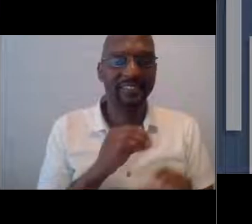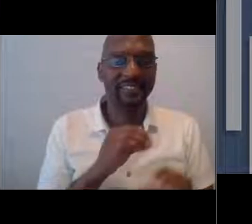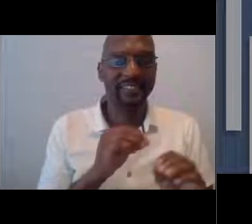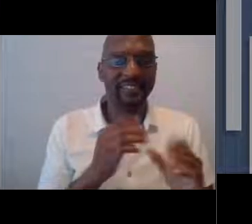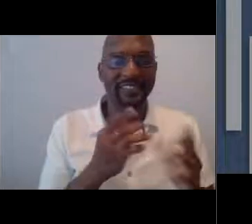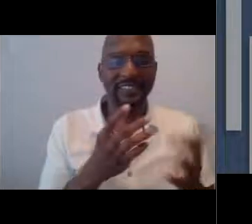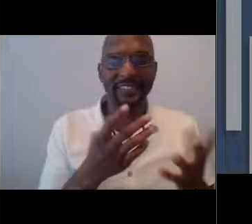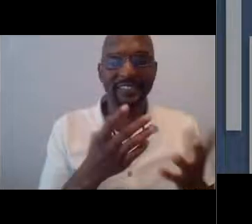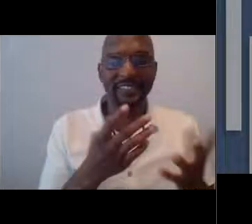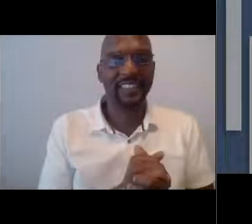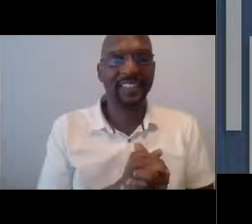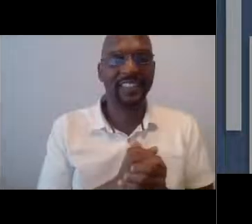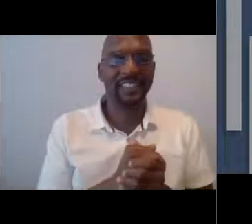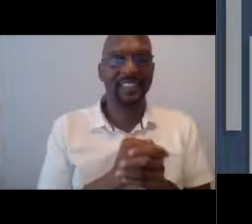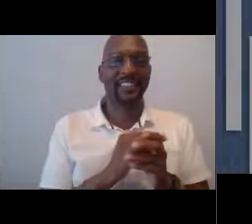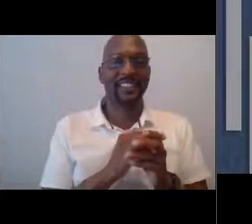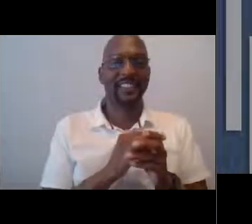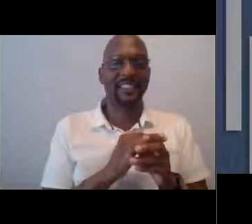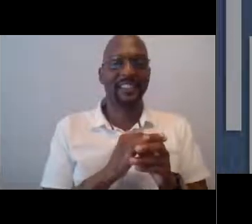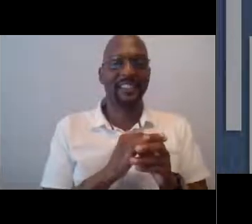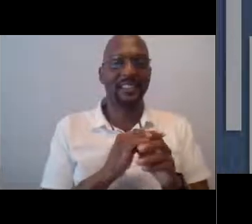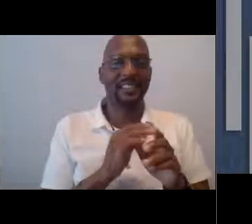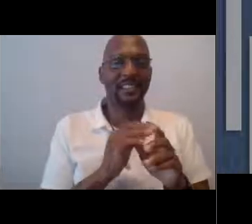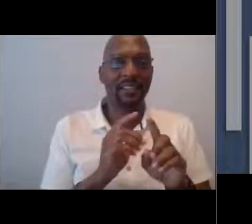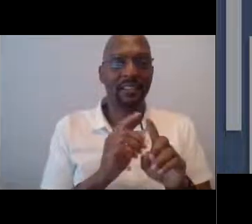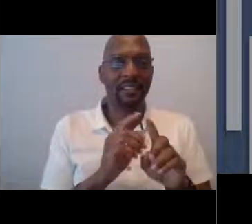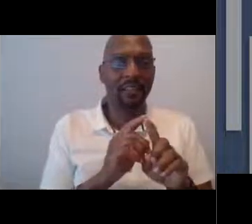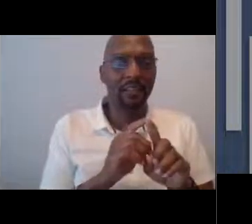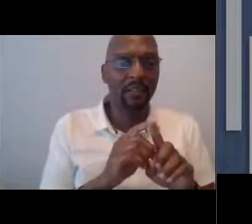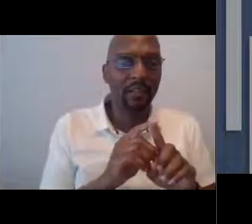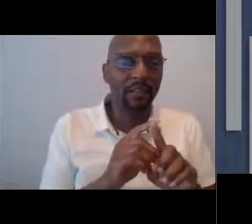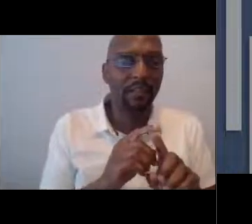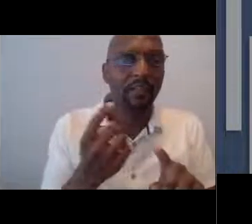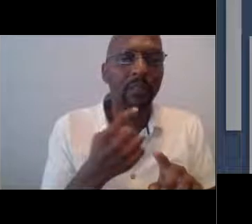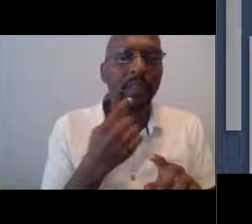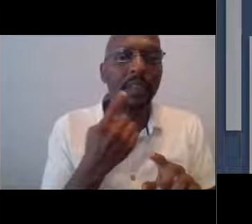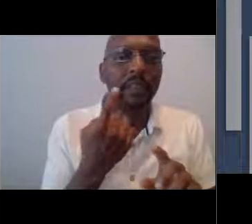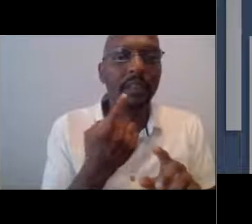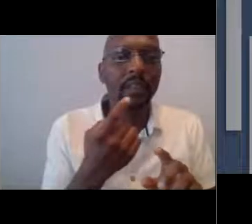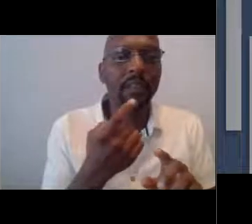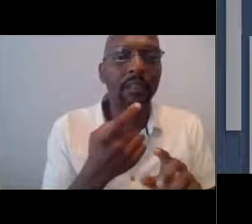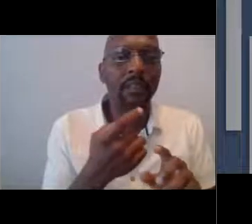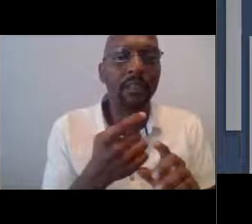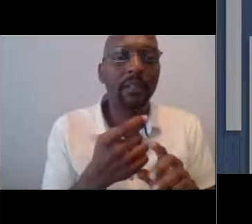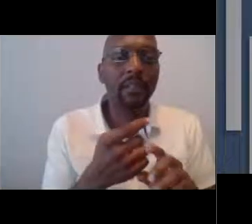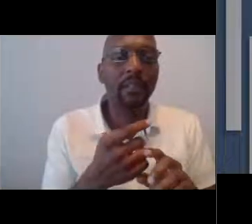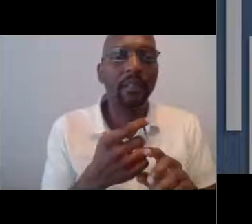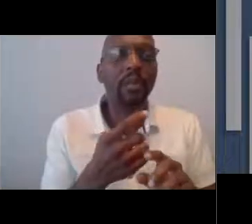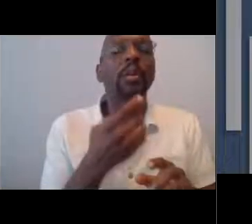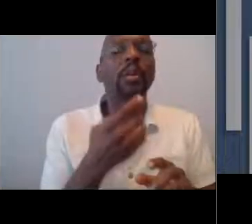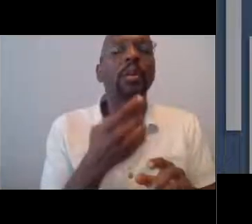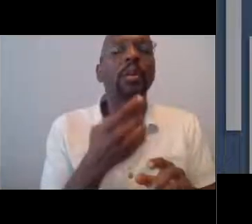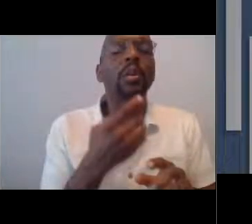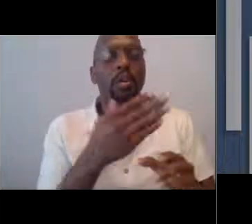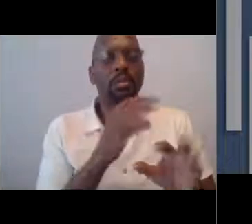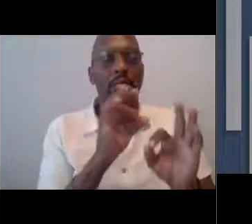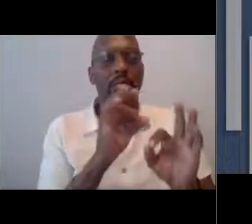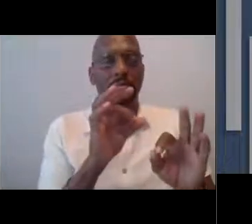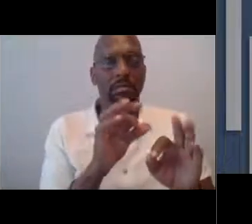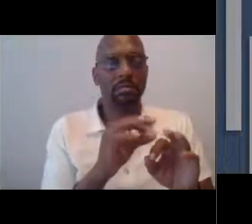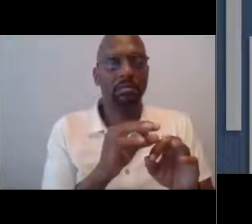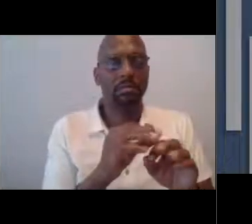January 1 video evidence. But there's a January 1, but there's a light at other intersection, so I think we're okay. We're good? We're all good? Yes. Okay, well, I just called